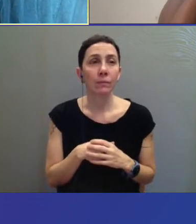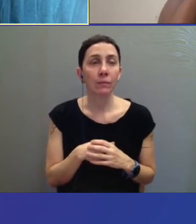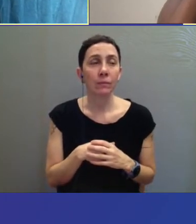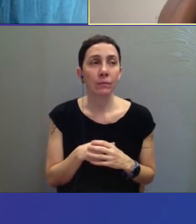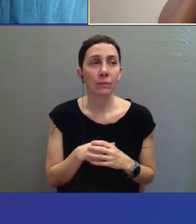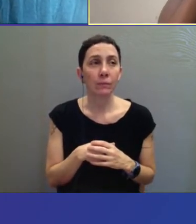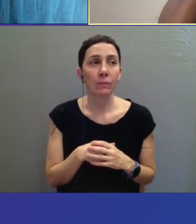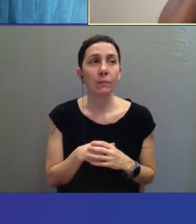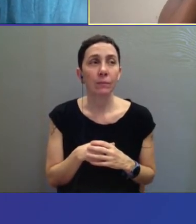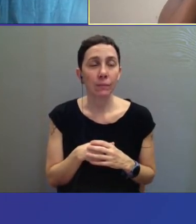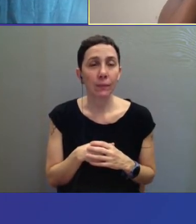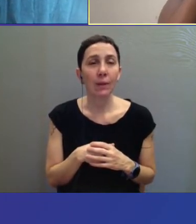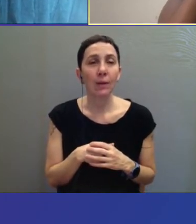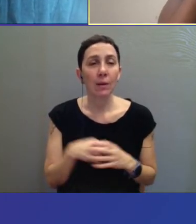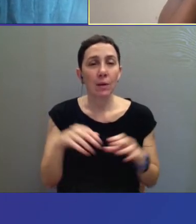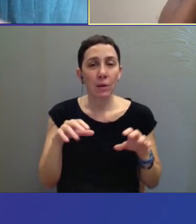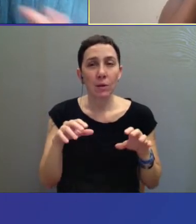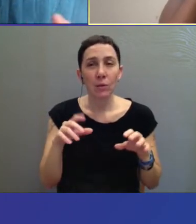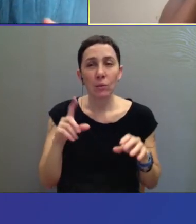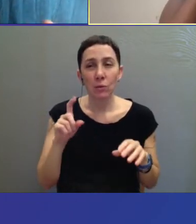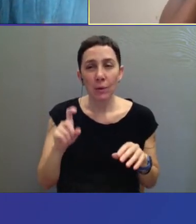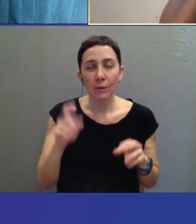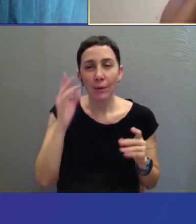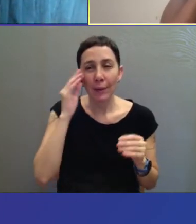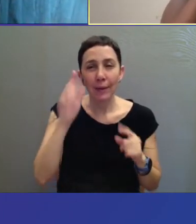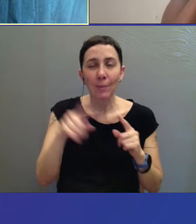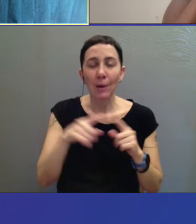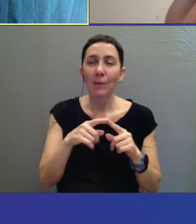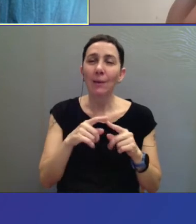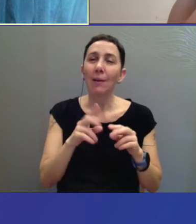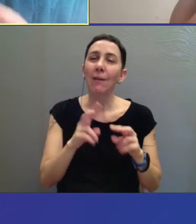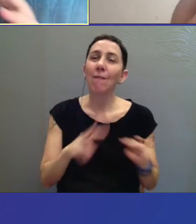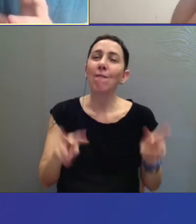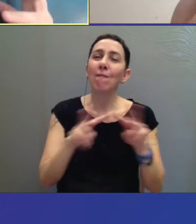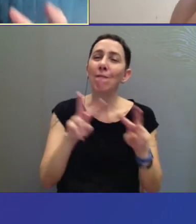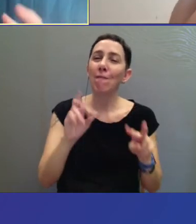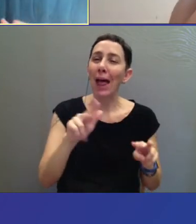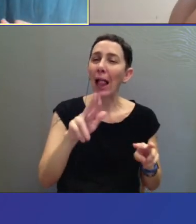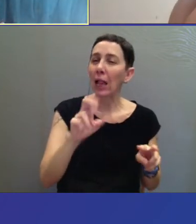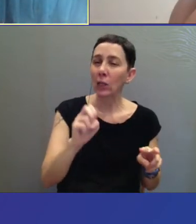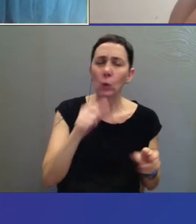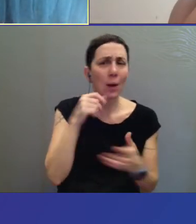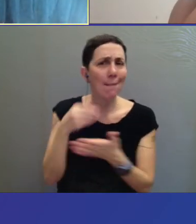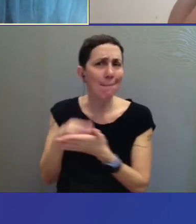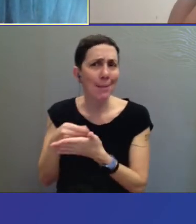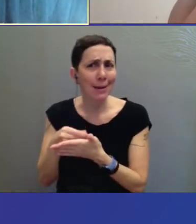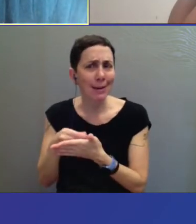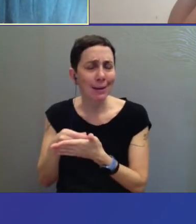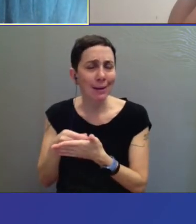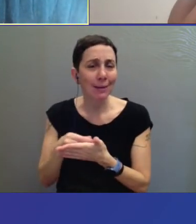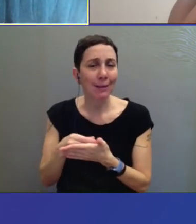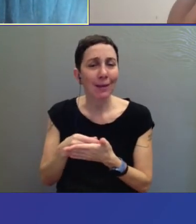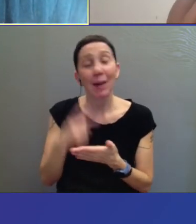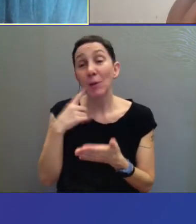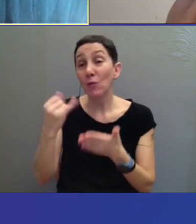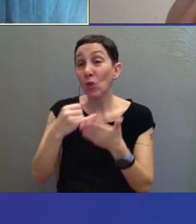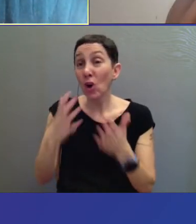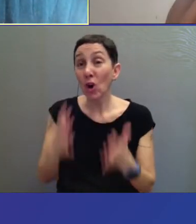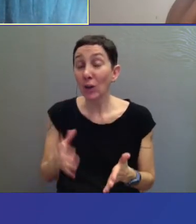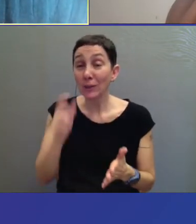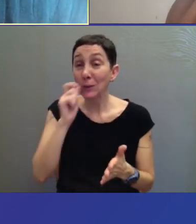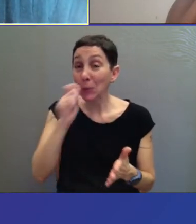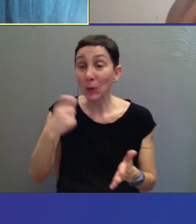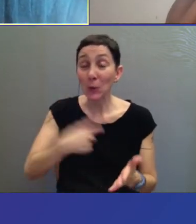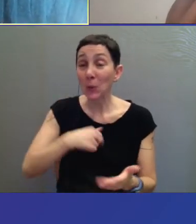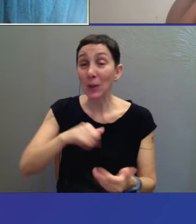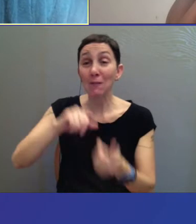value as separate from money. And as an artist in general, I think this is a question we all face.